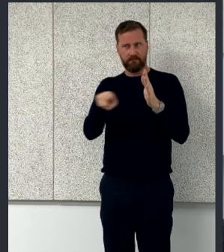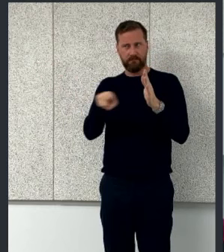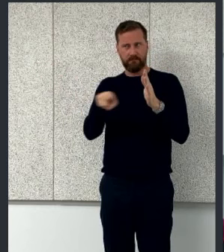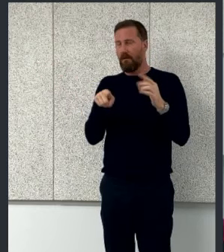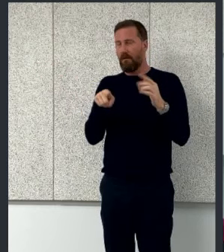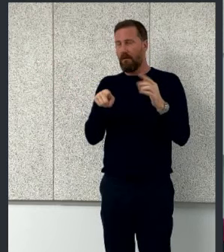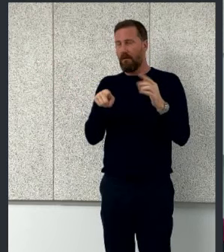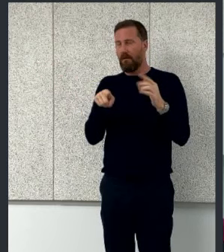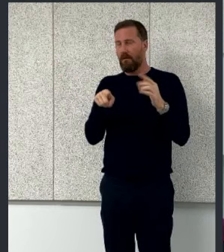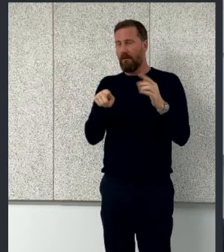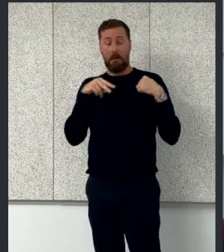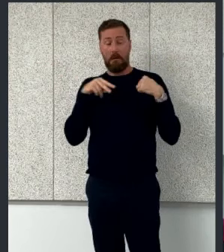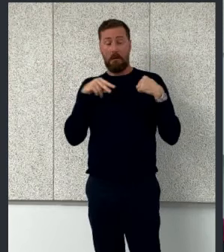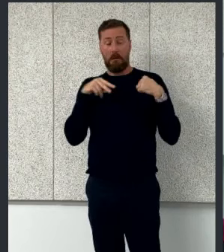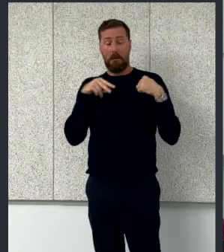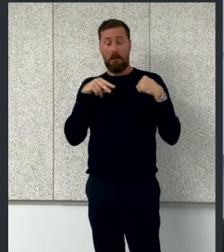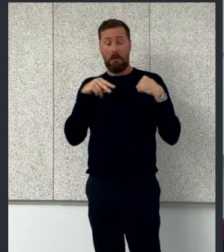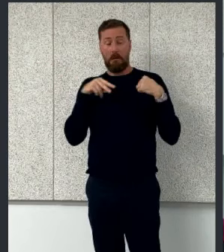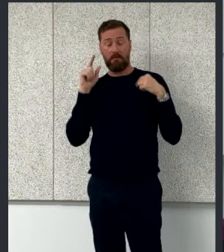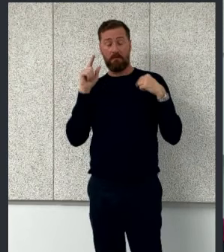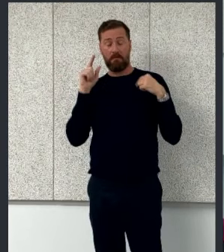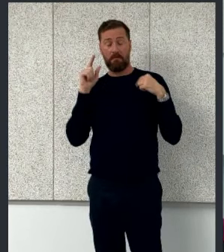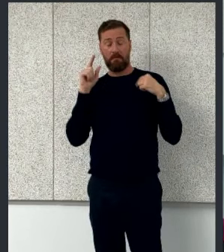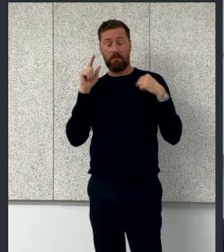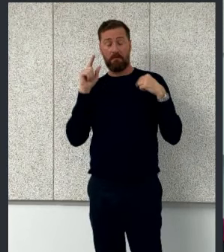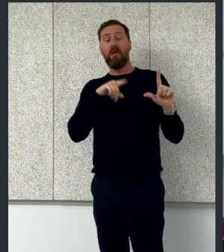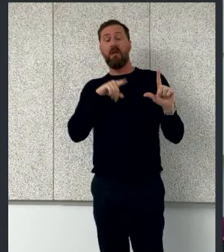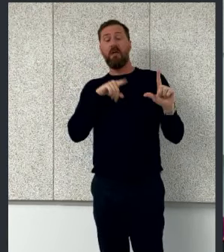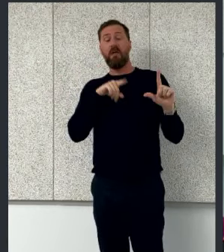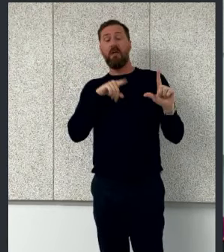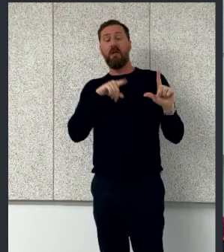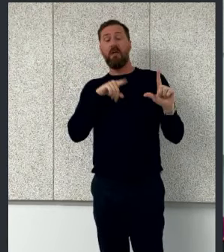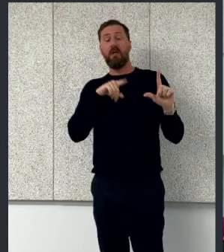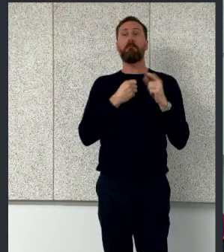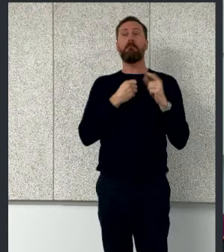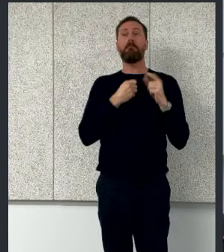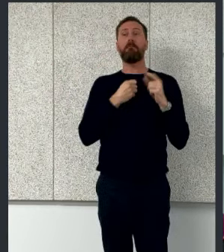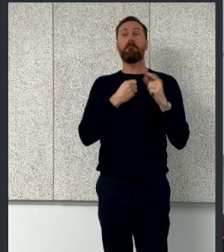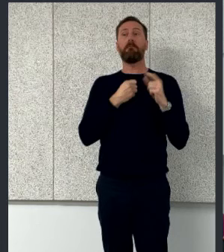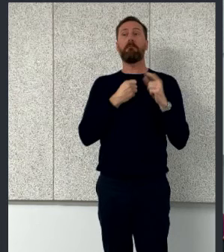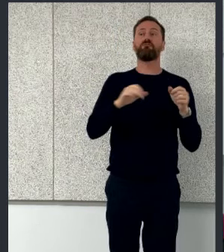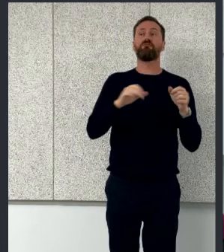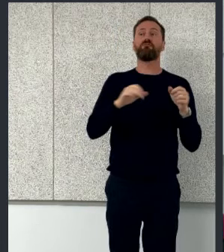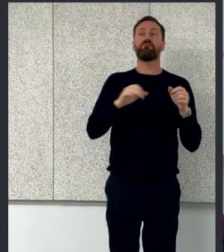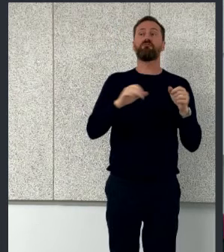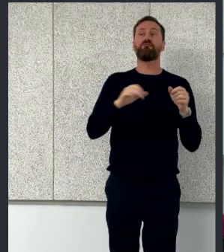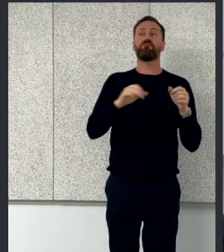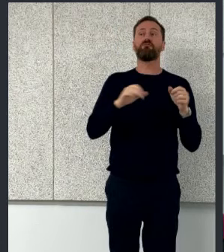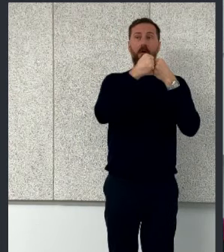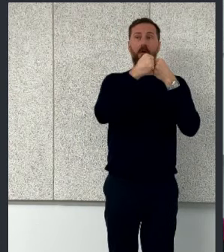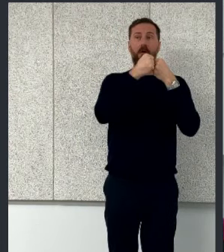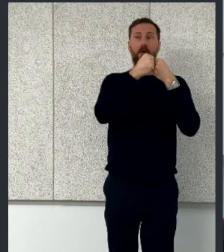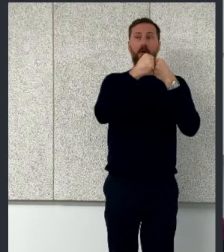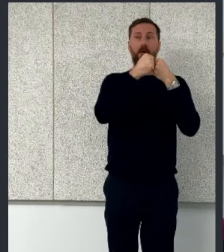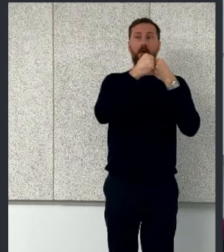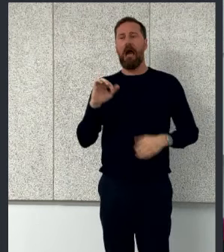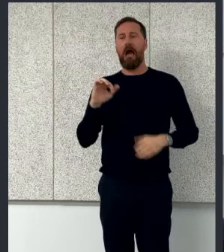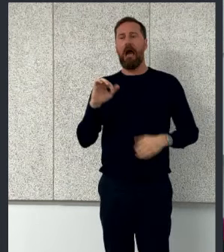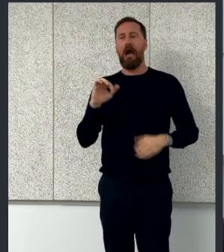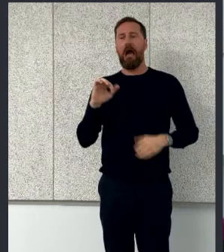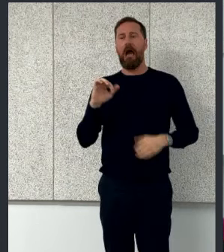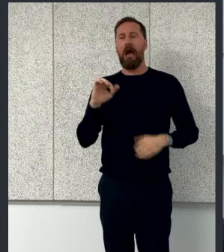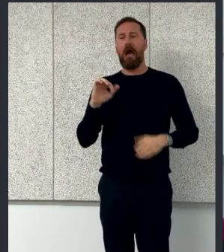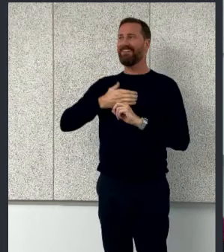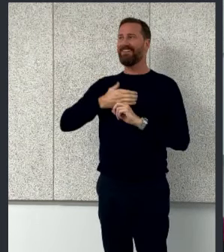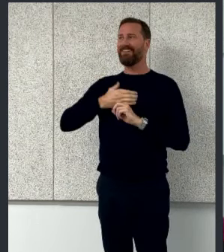both has like very sort of like structural implications, but I think also can be like a way of being, right? You